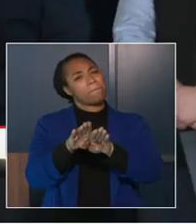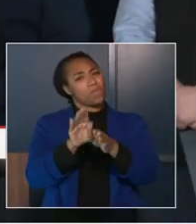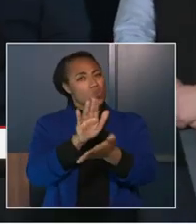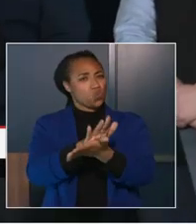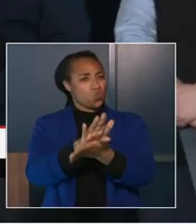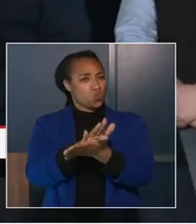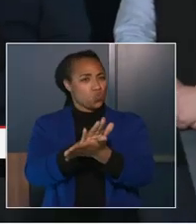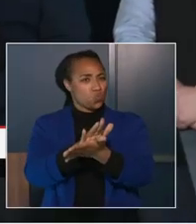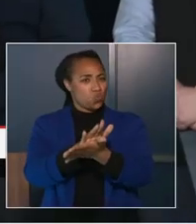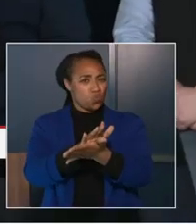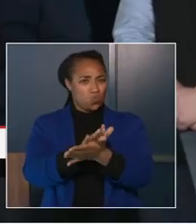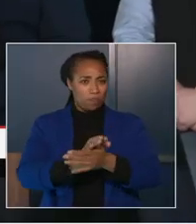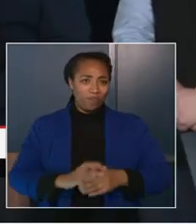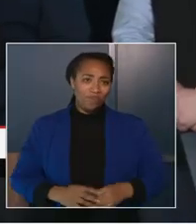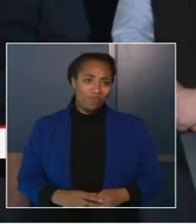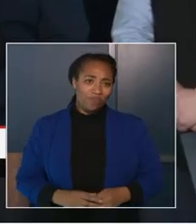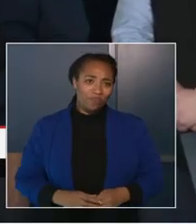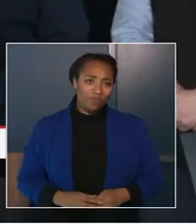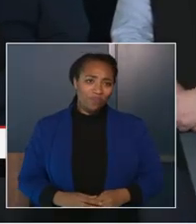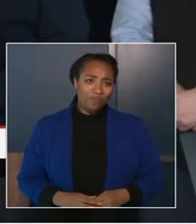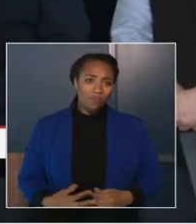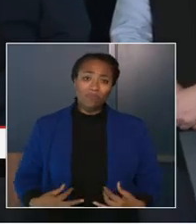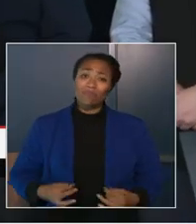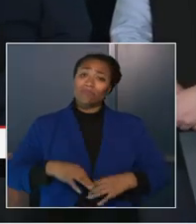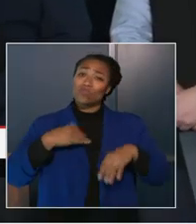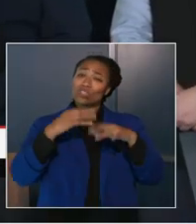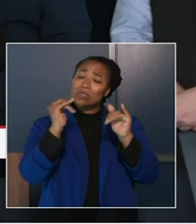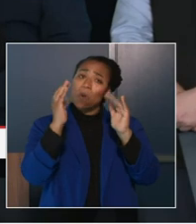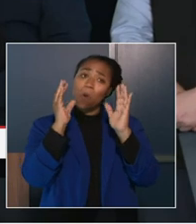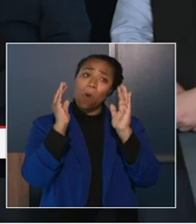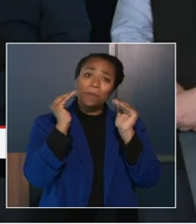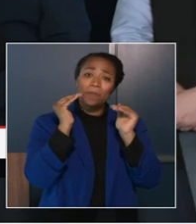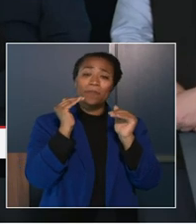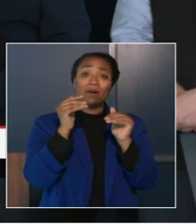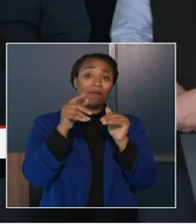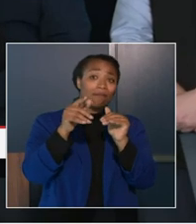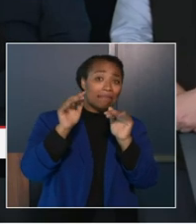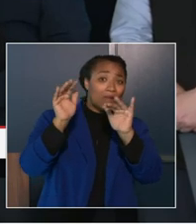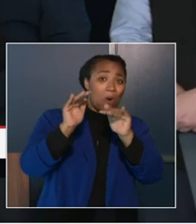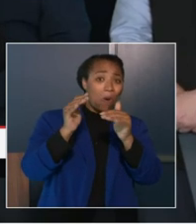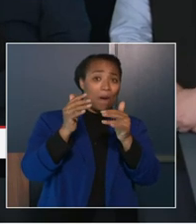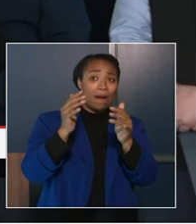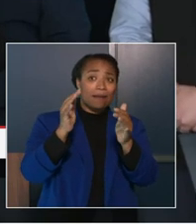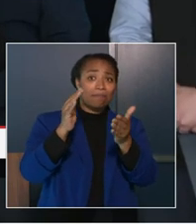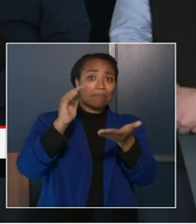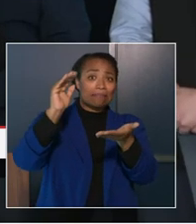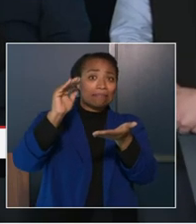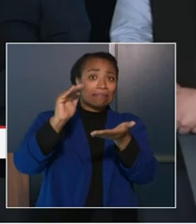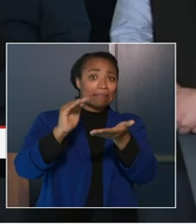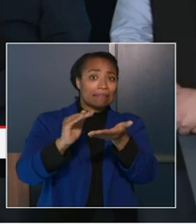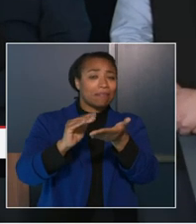it will, but that's the information that we're operating under now.